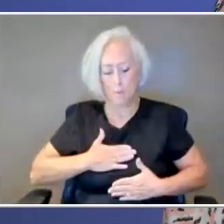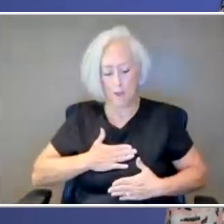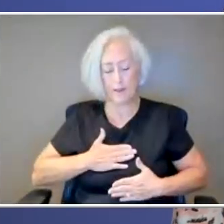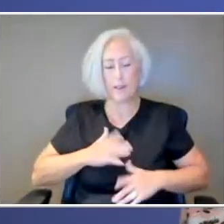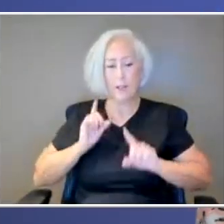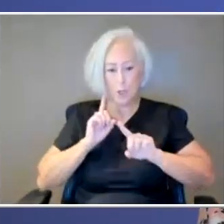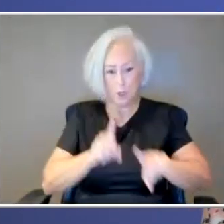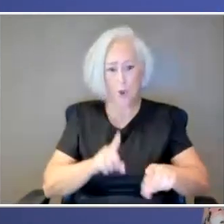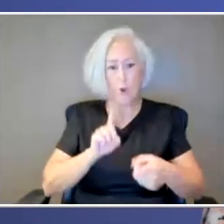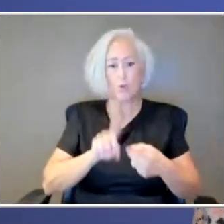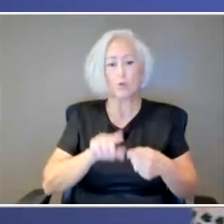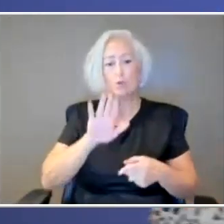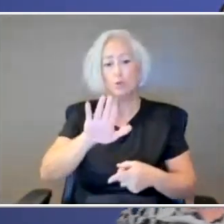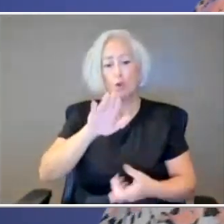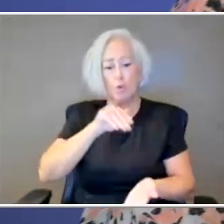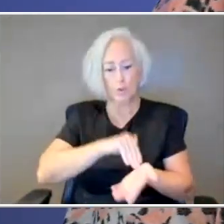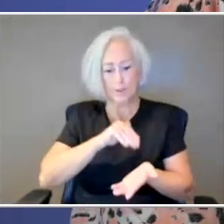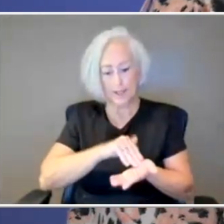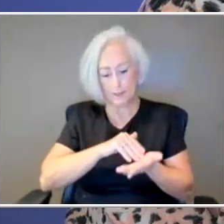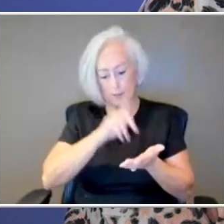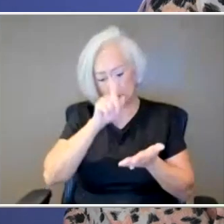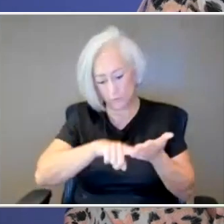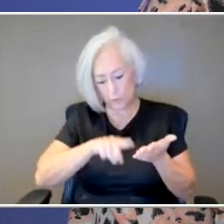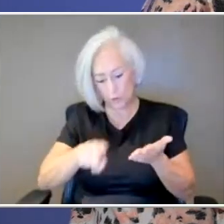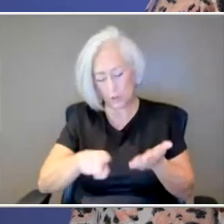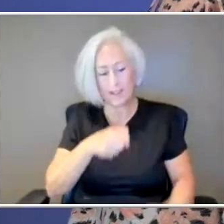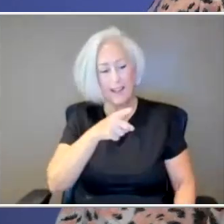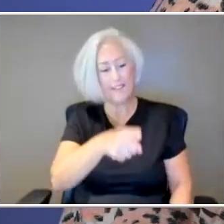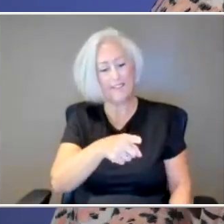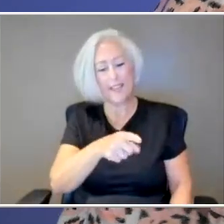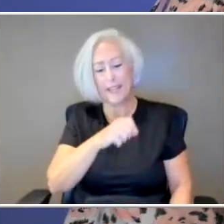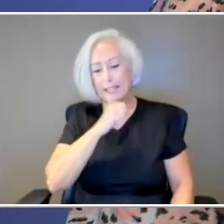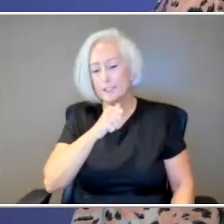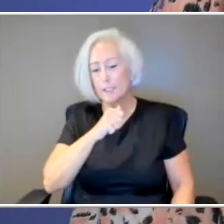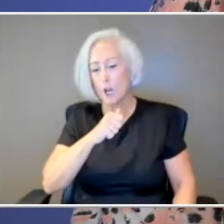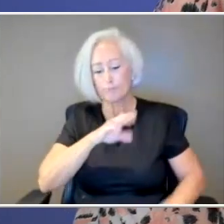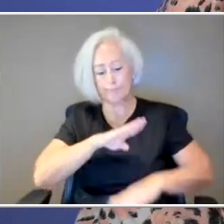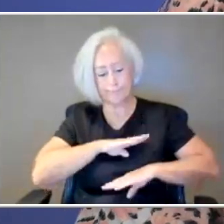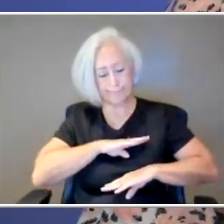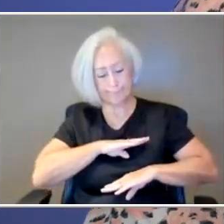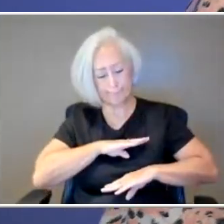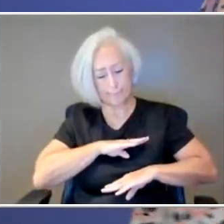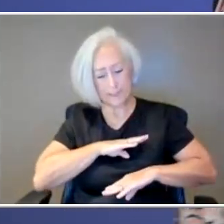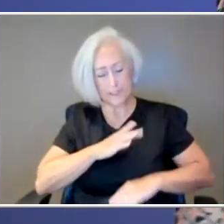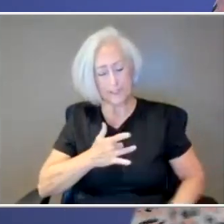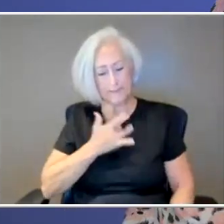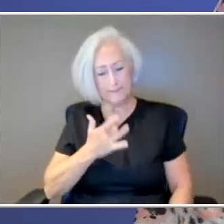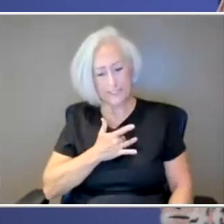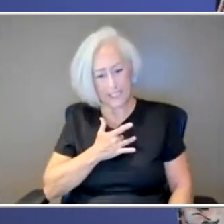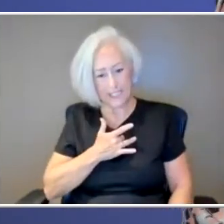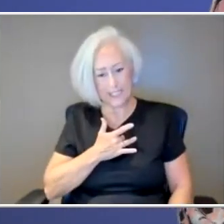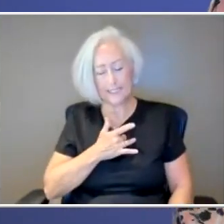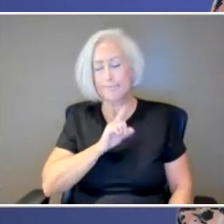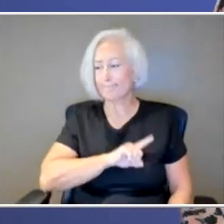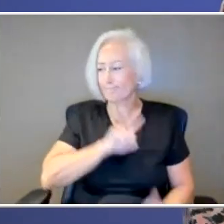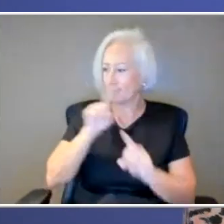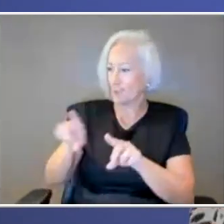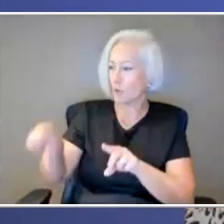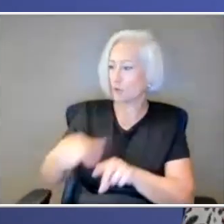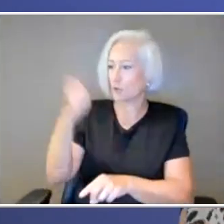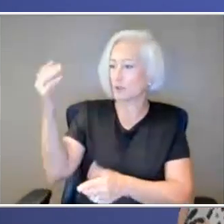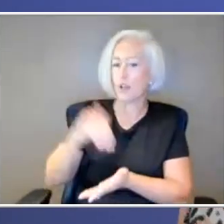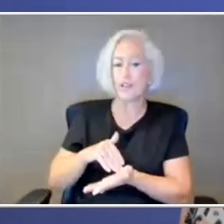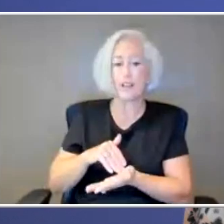doctor and get checked. And if they don't give you the satisfying answer that makes you feel better, find someone else. Don't ever, ever